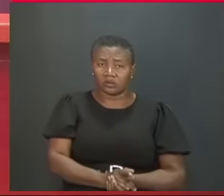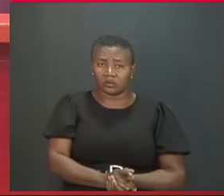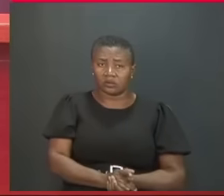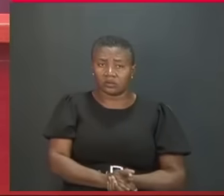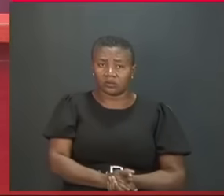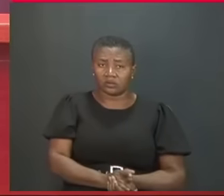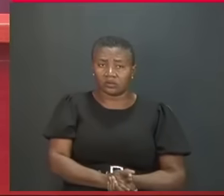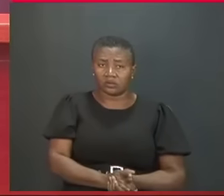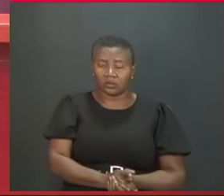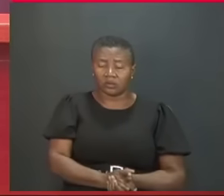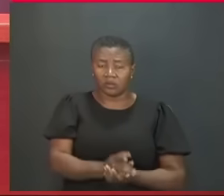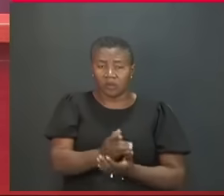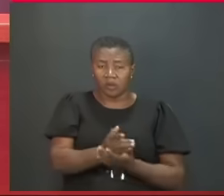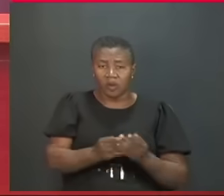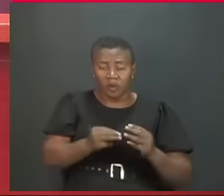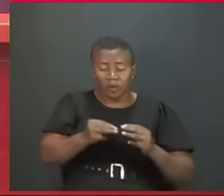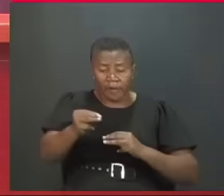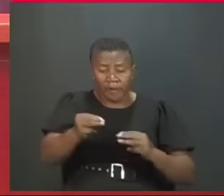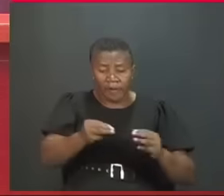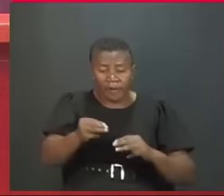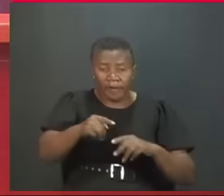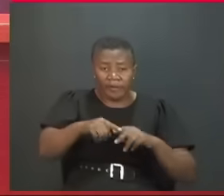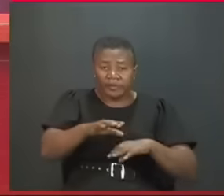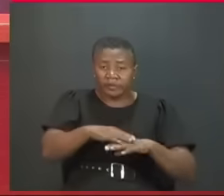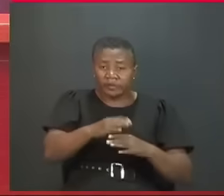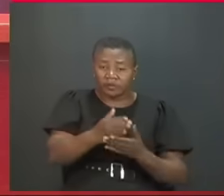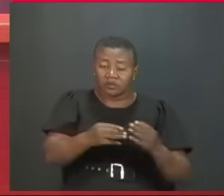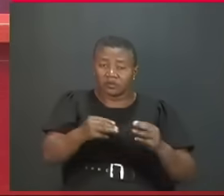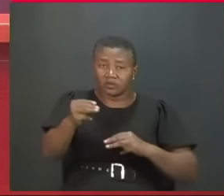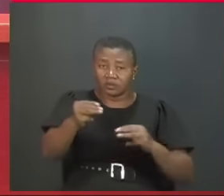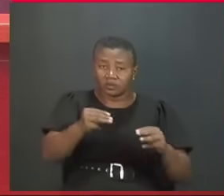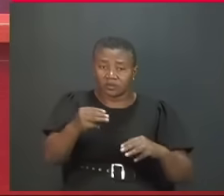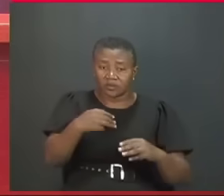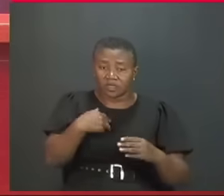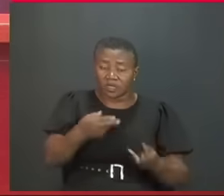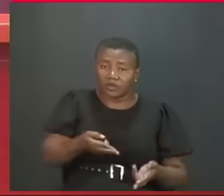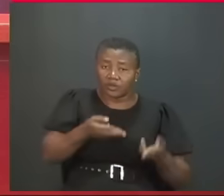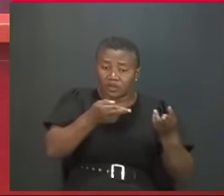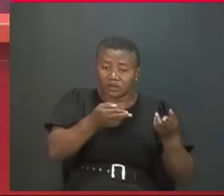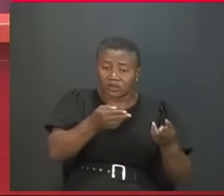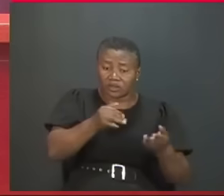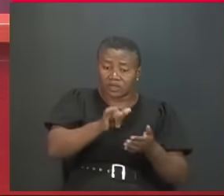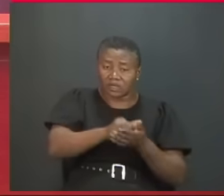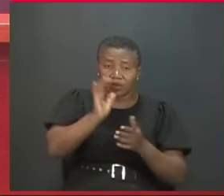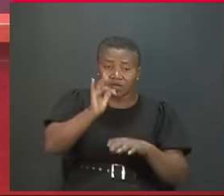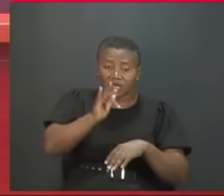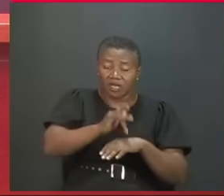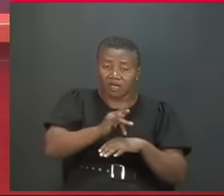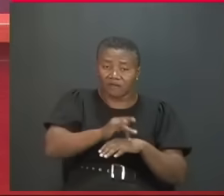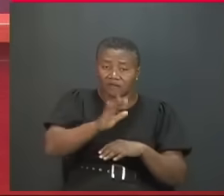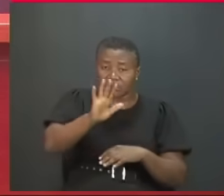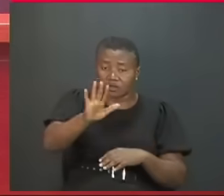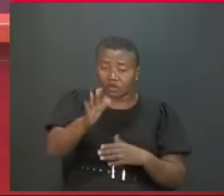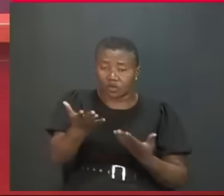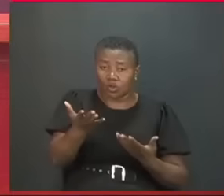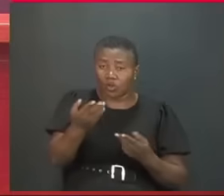There are some matters I raised which may affect your integrity. That's why I gave you the